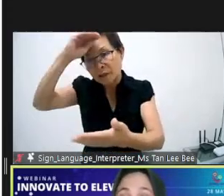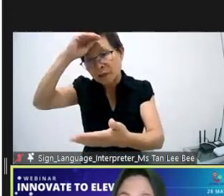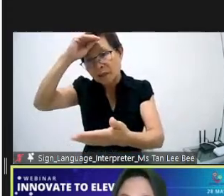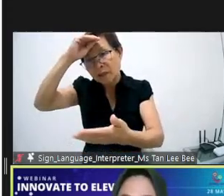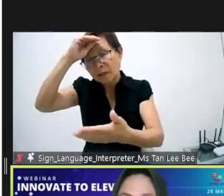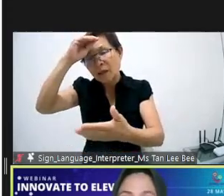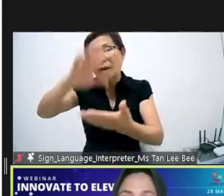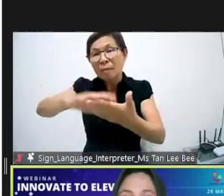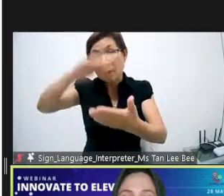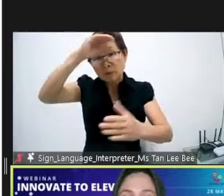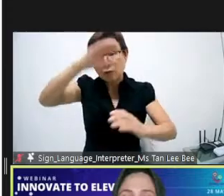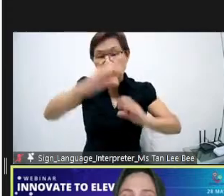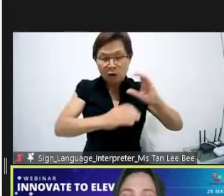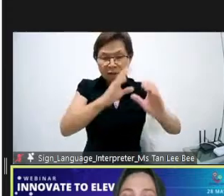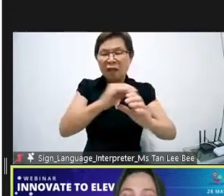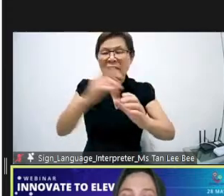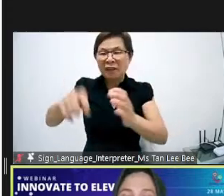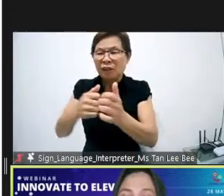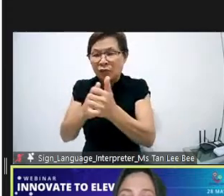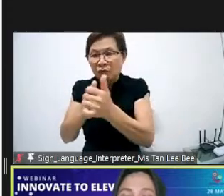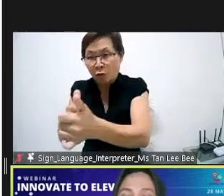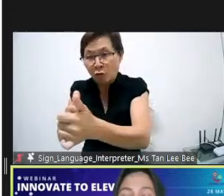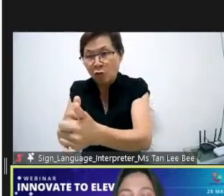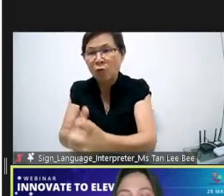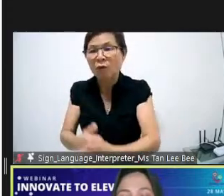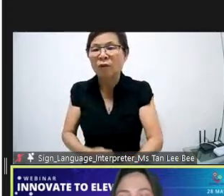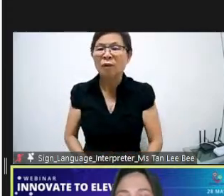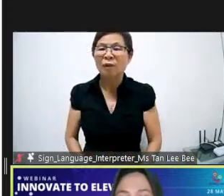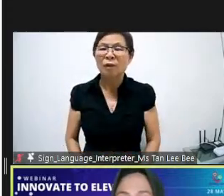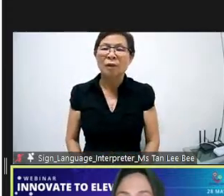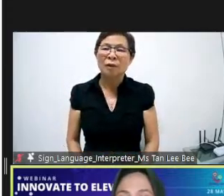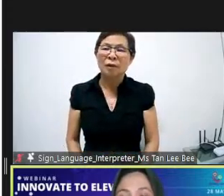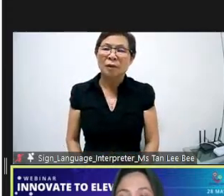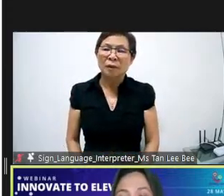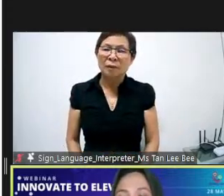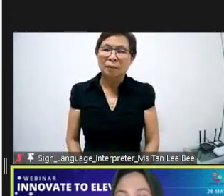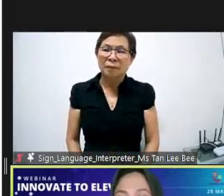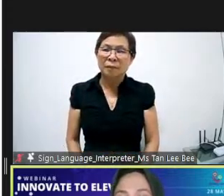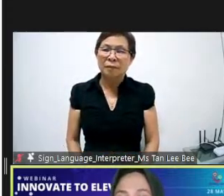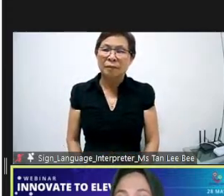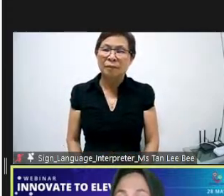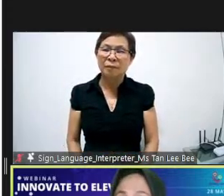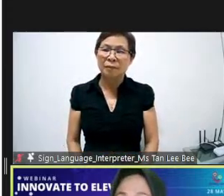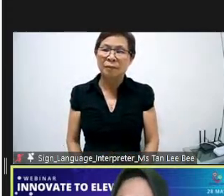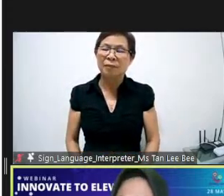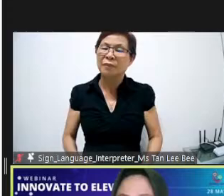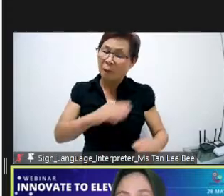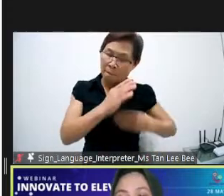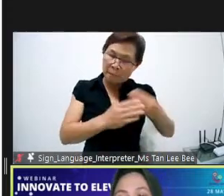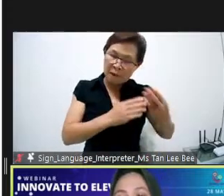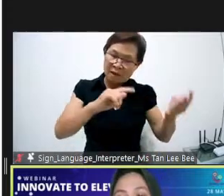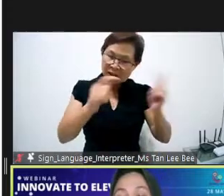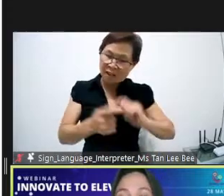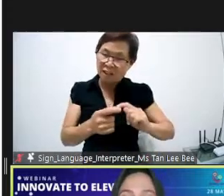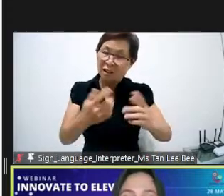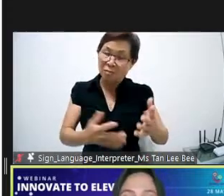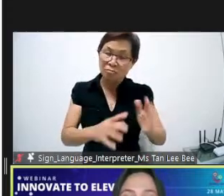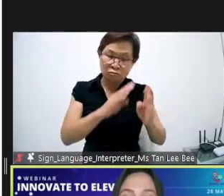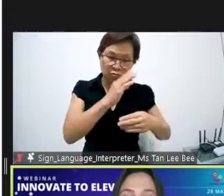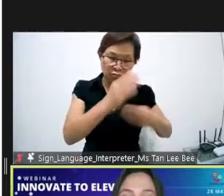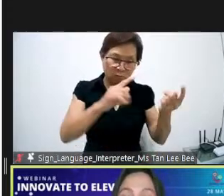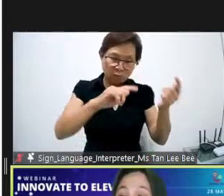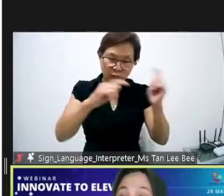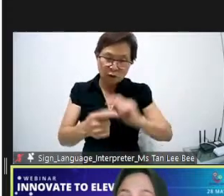characteristic and needs. It turned out that it can change their behavior such as learning activities and